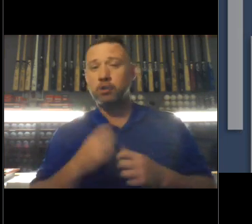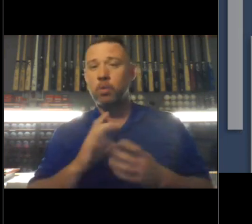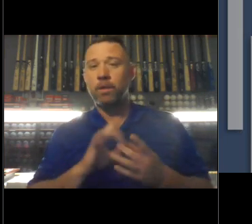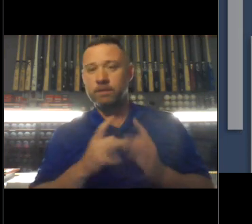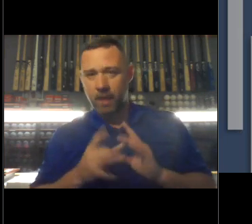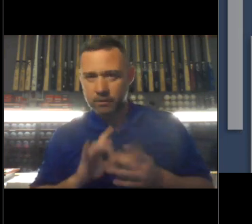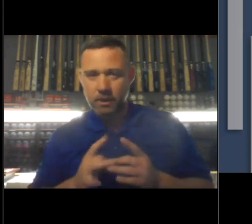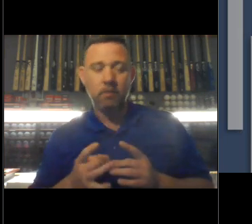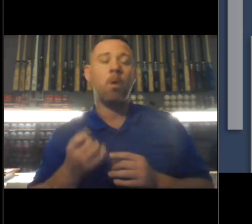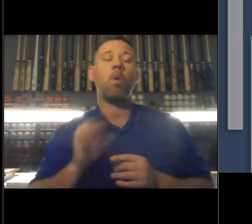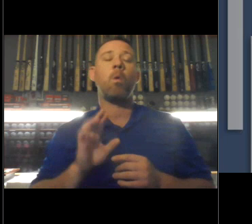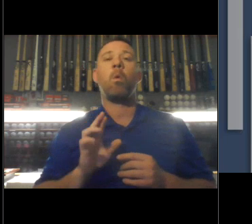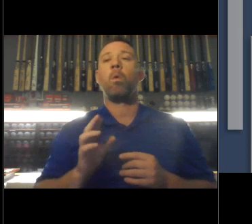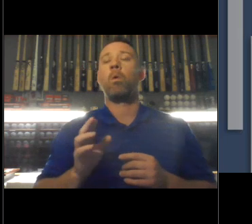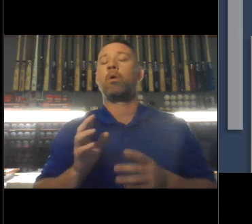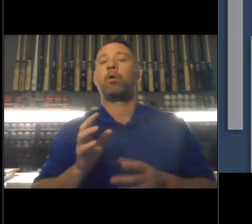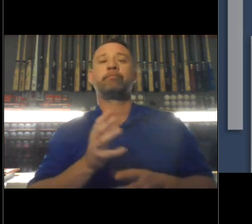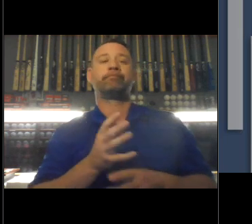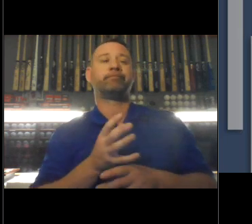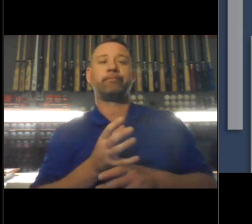chain or, getting,